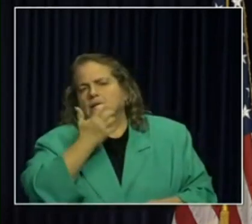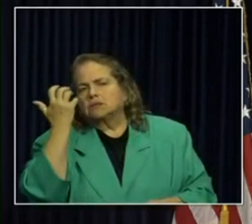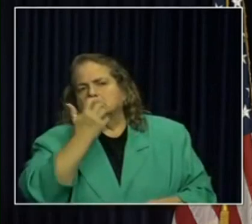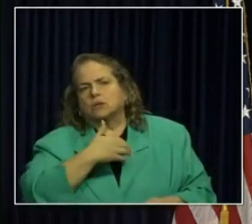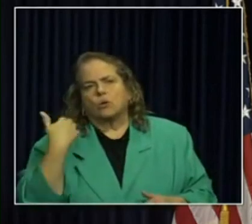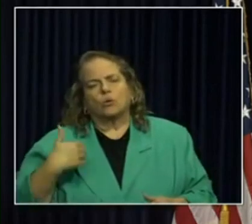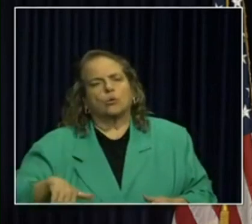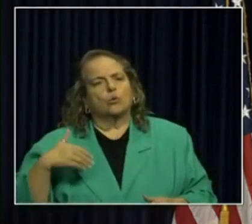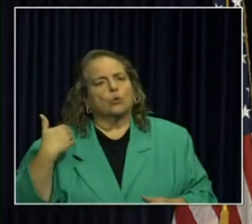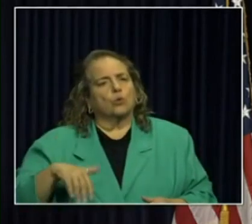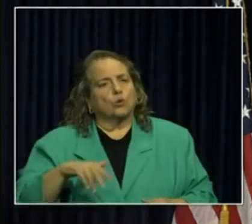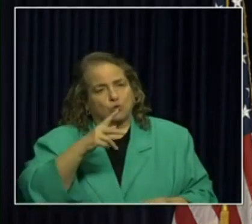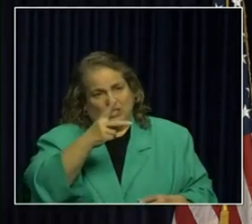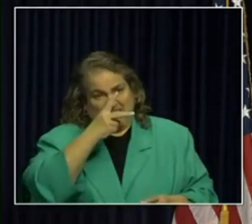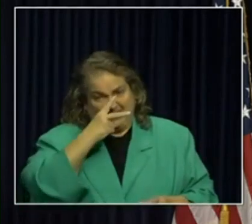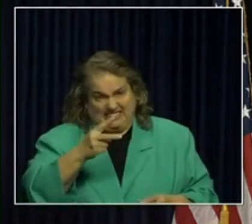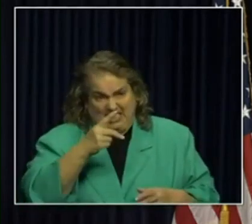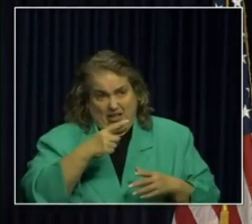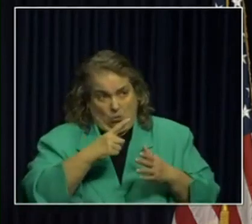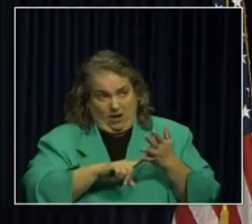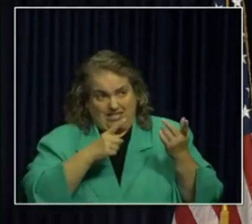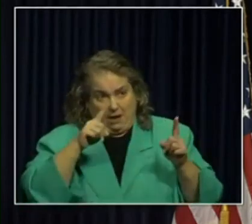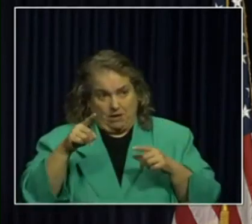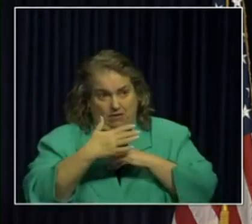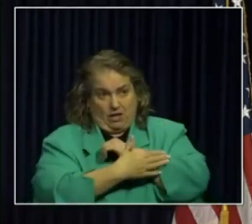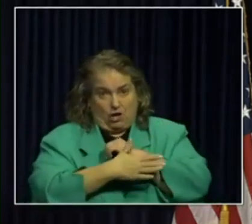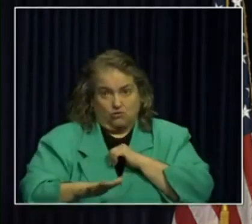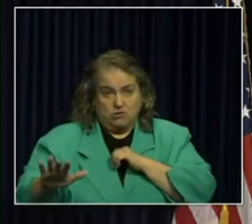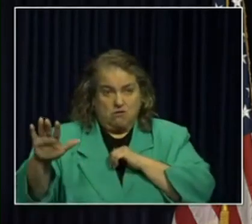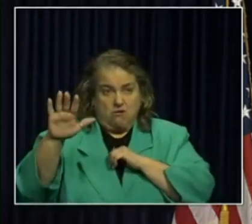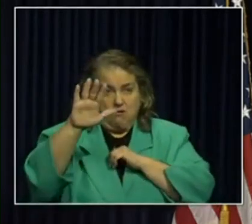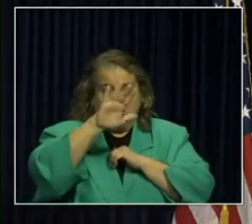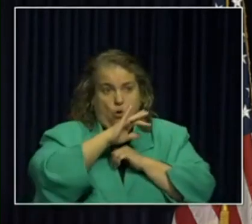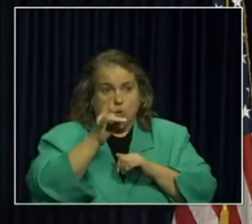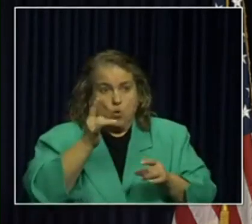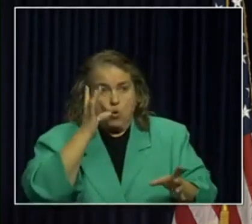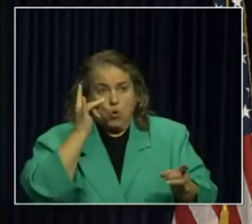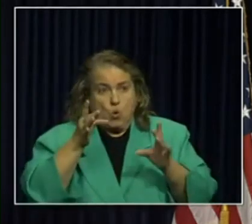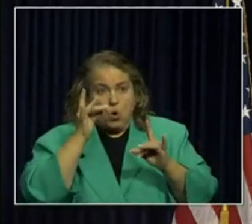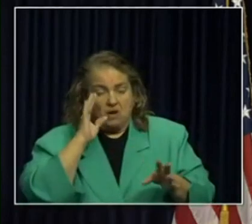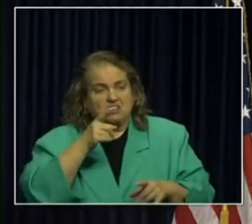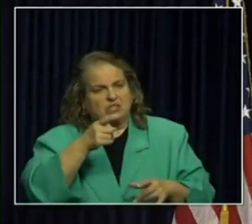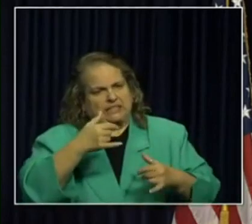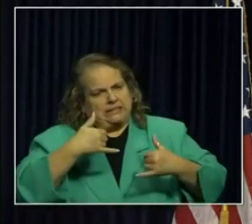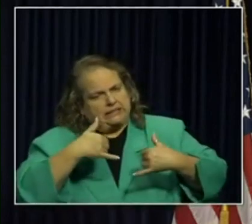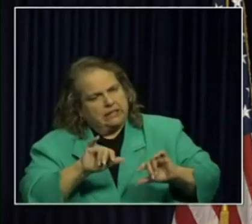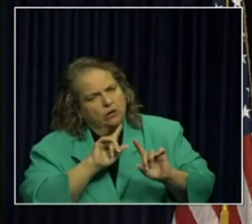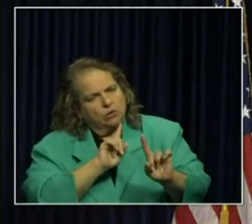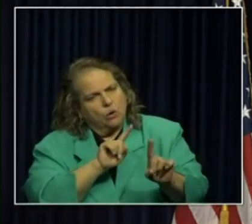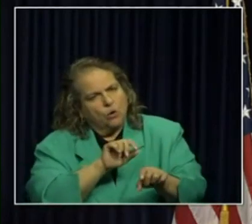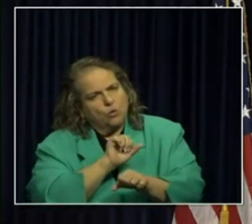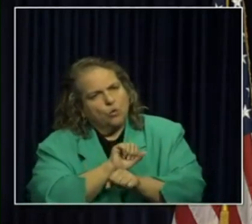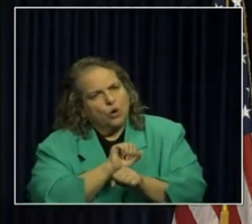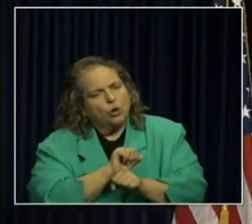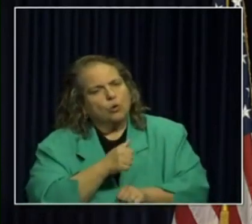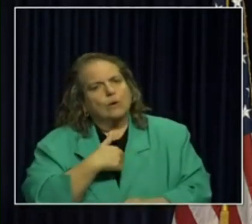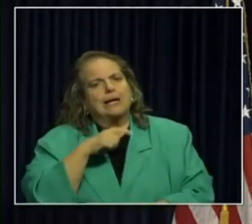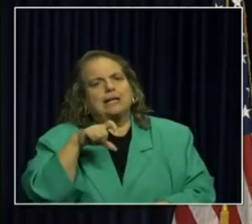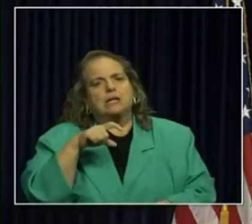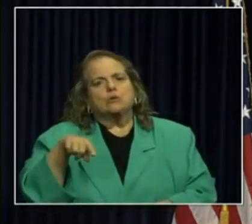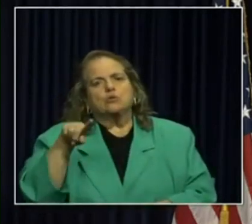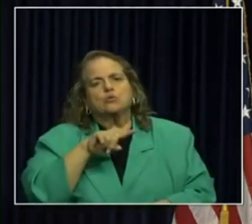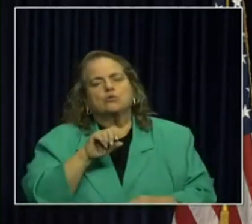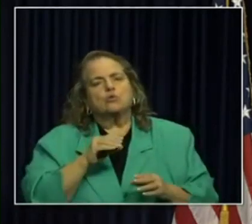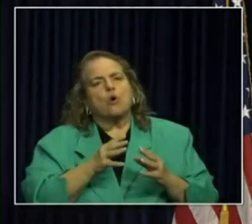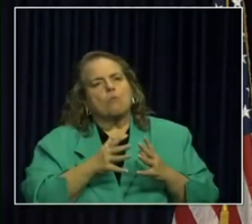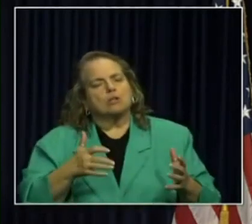what's coming and you still go to work every single day to do the right thing. We need you so much, but we appreciate you so